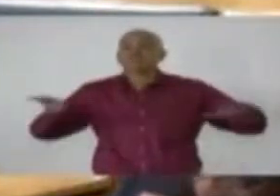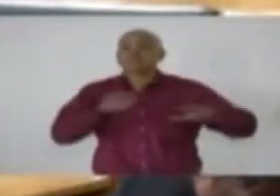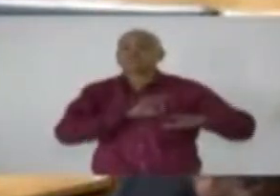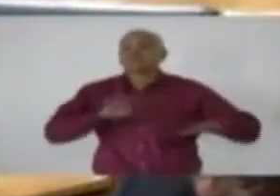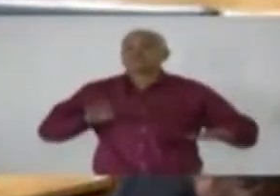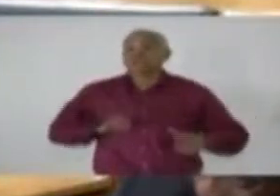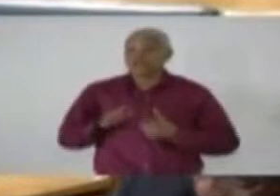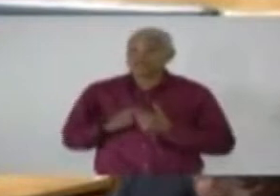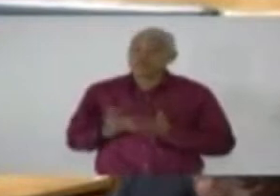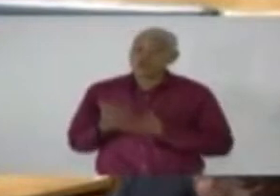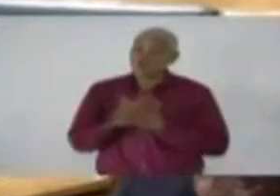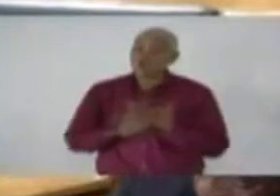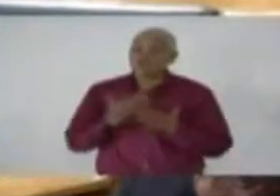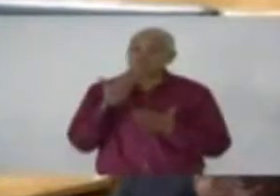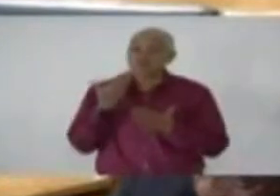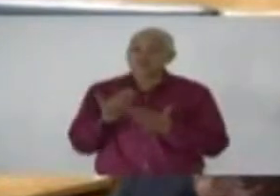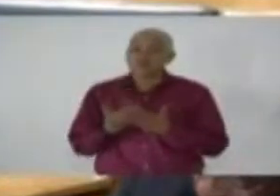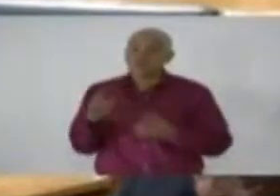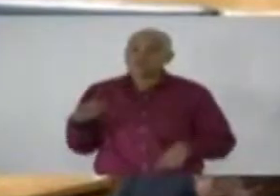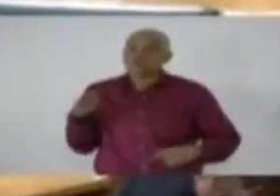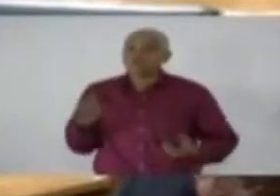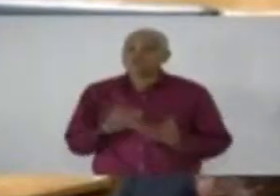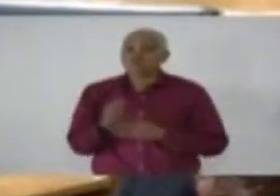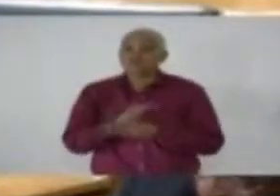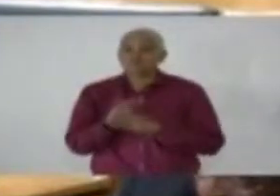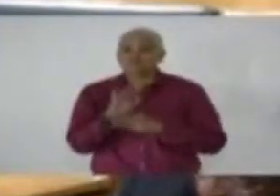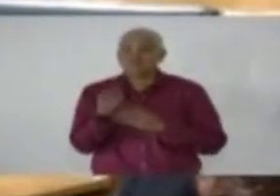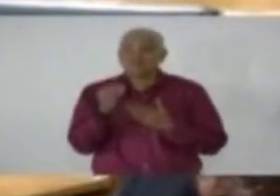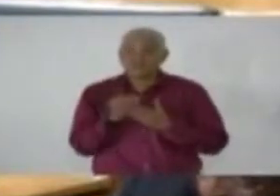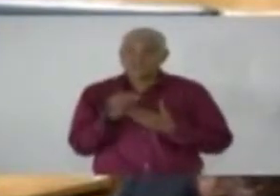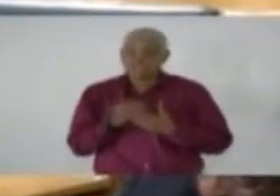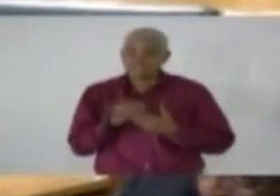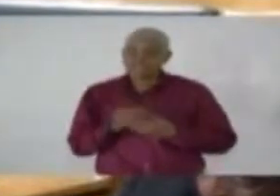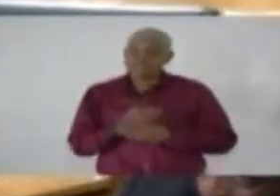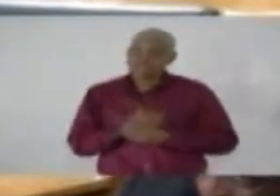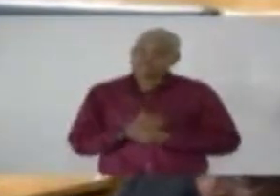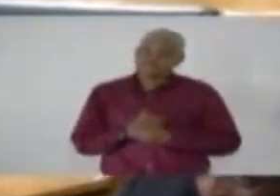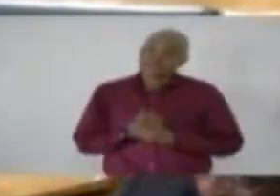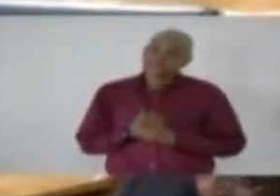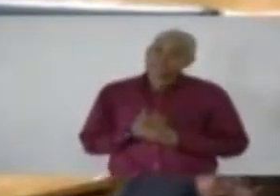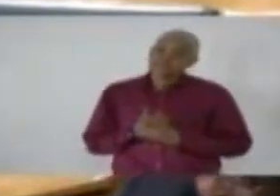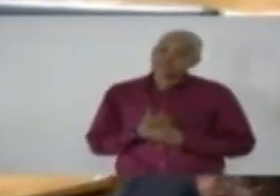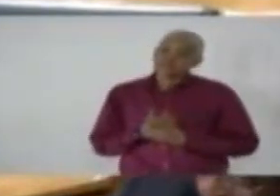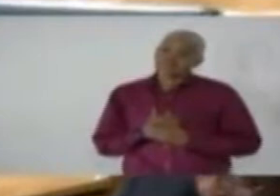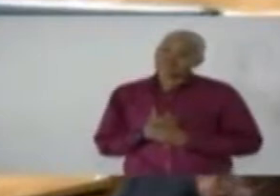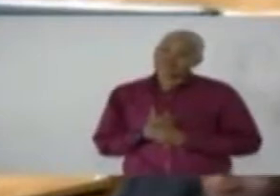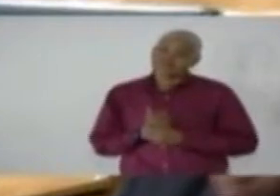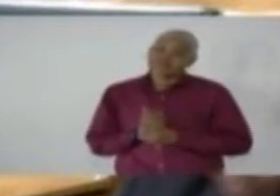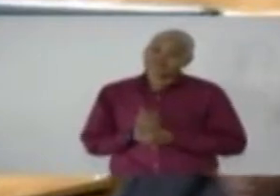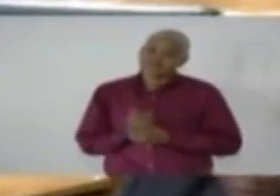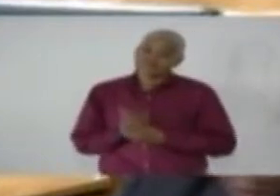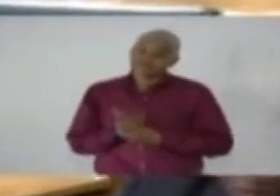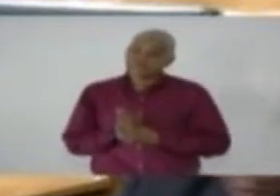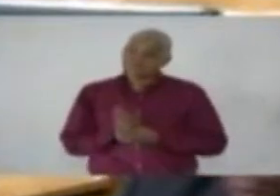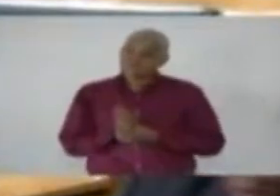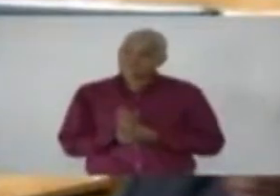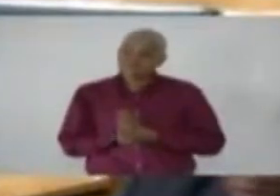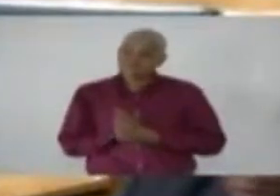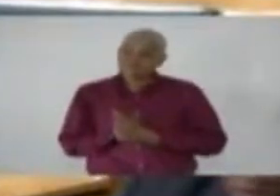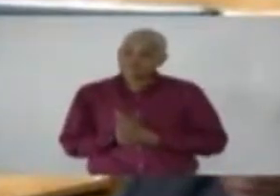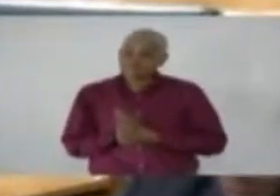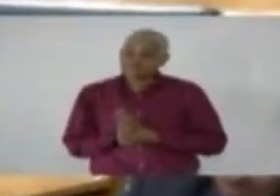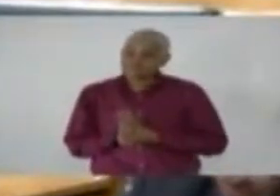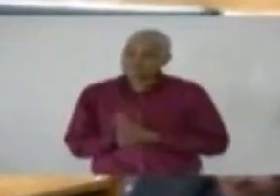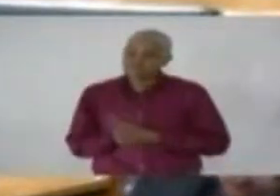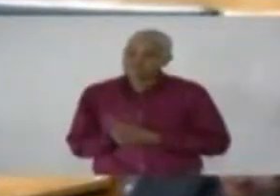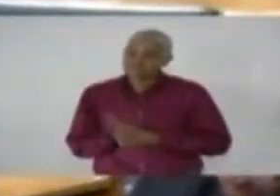and collected so well by the Minister of Finance. So let us understand that's where